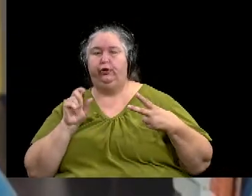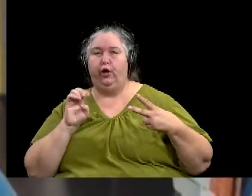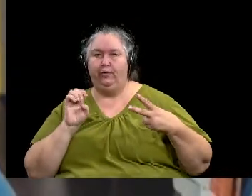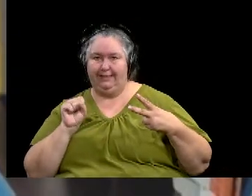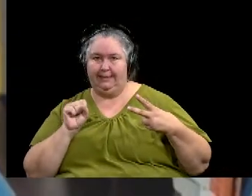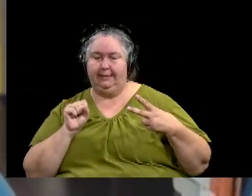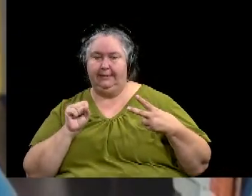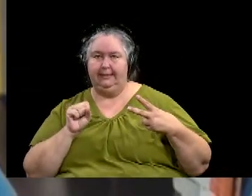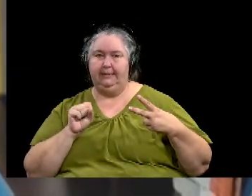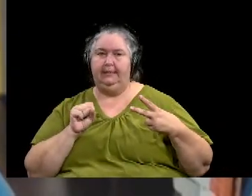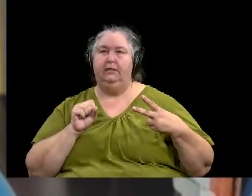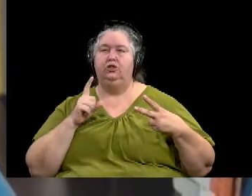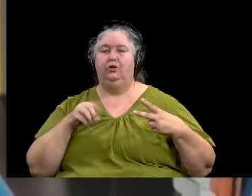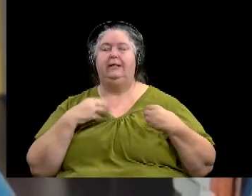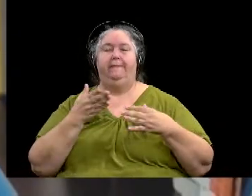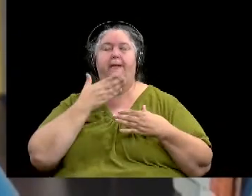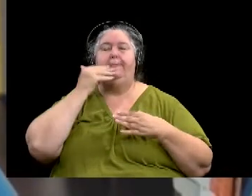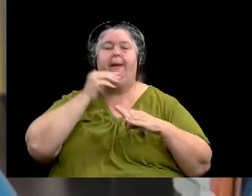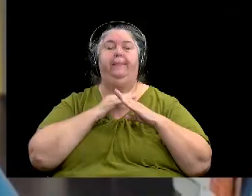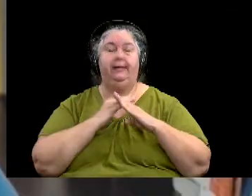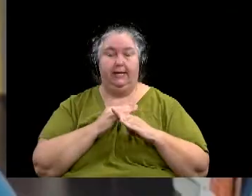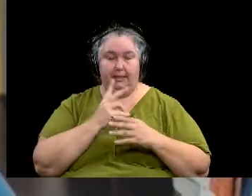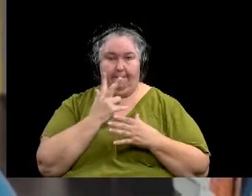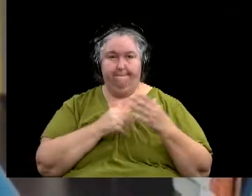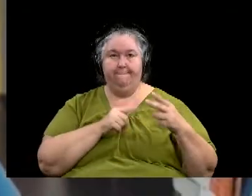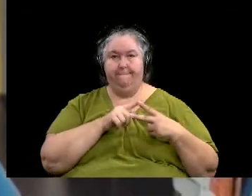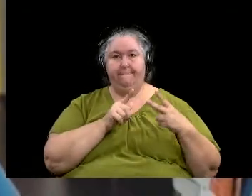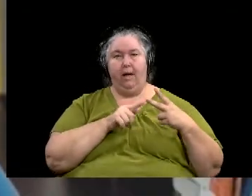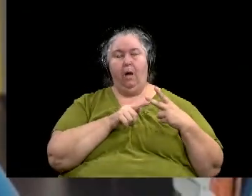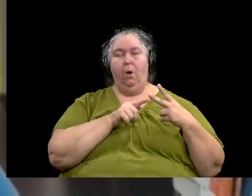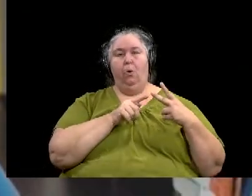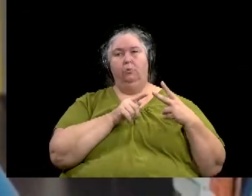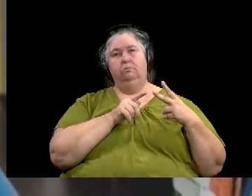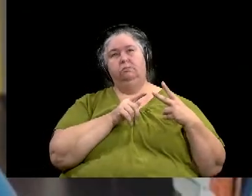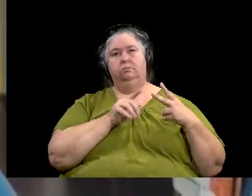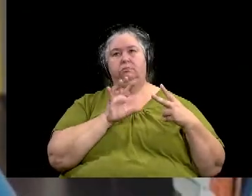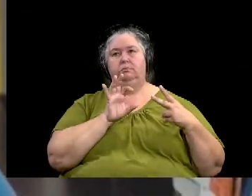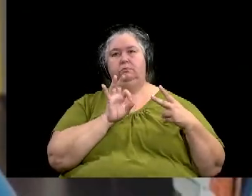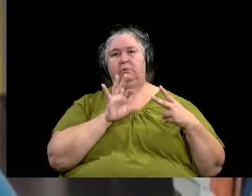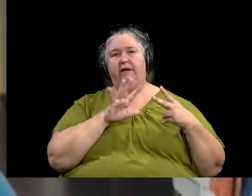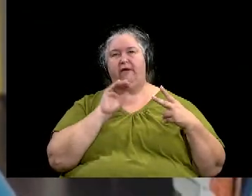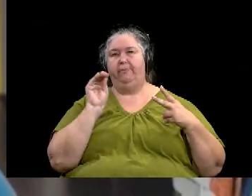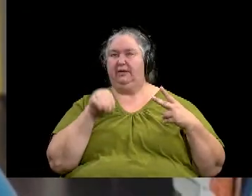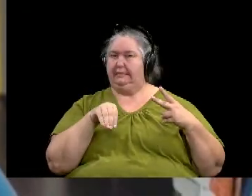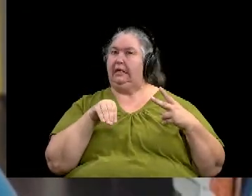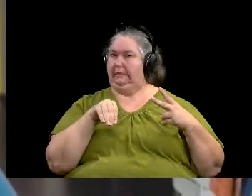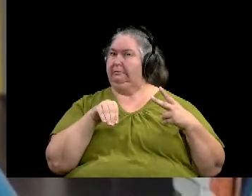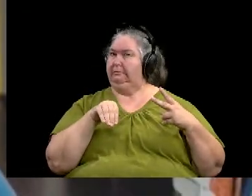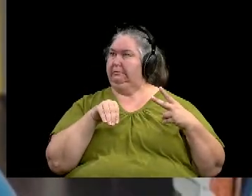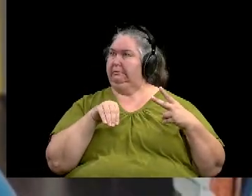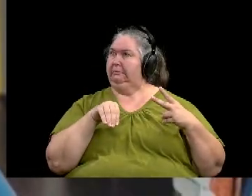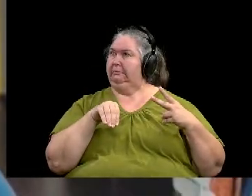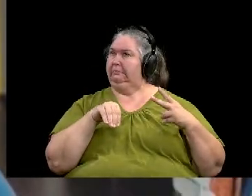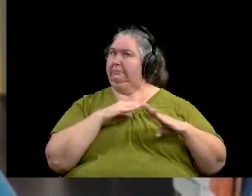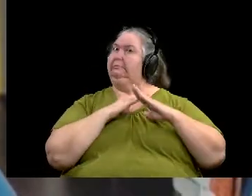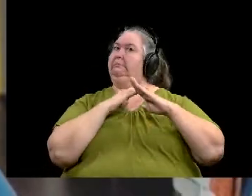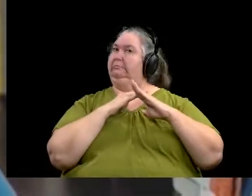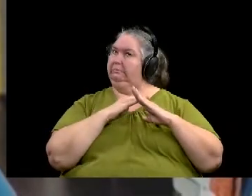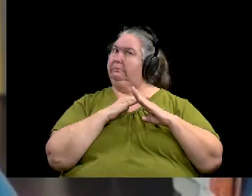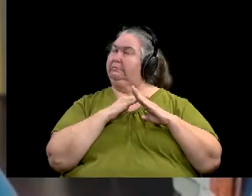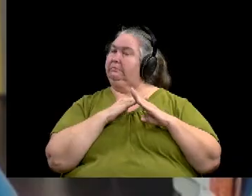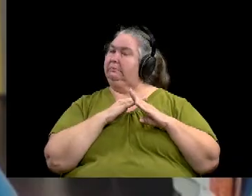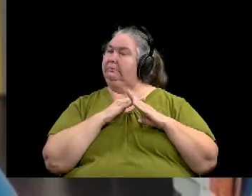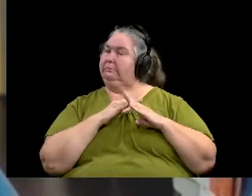vaccines are expected to be approximately 95% effective. The guidelines released this week say that the Pfizer vaccine is suitable for